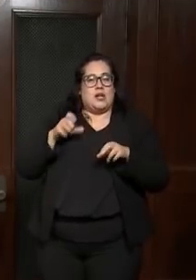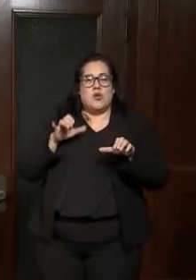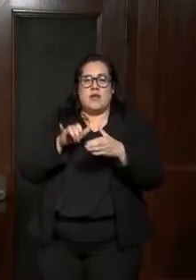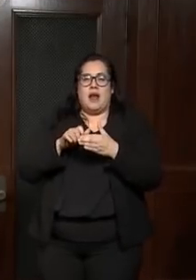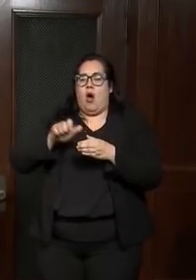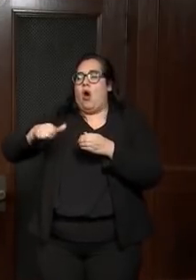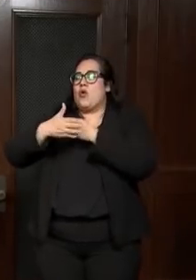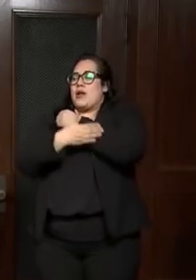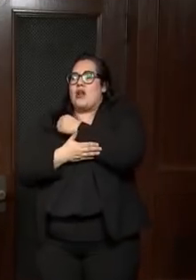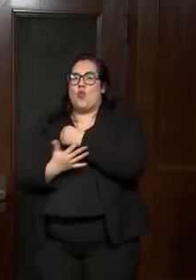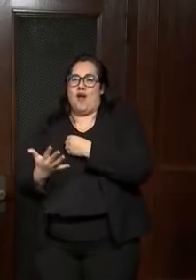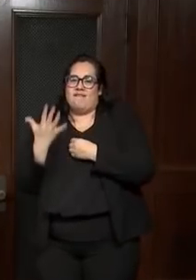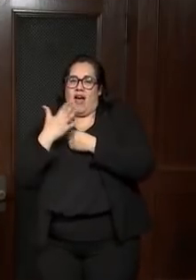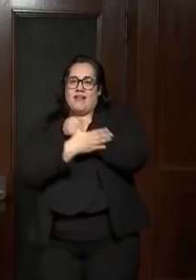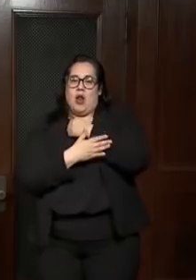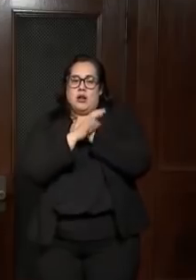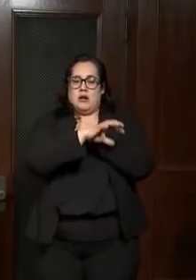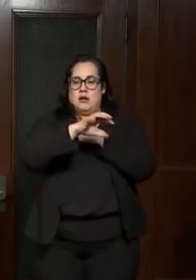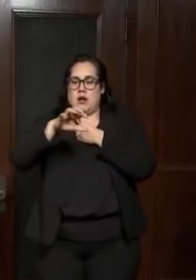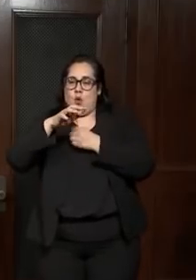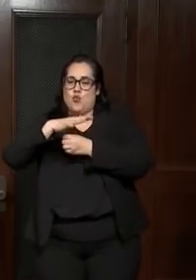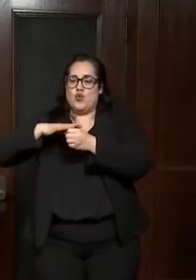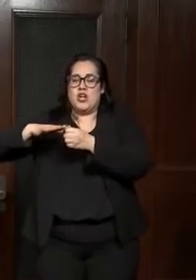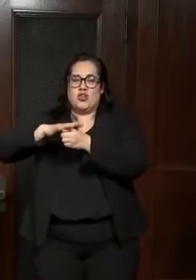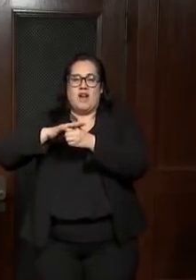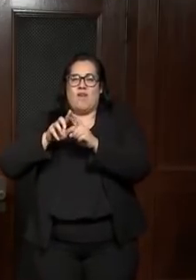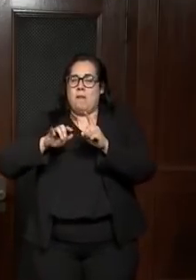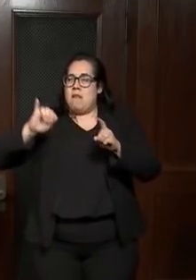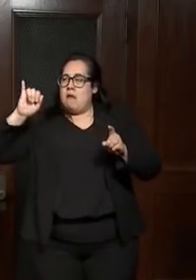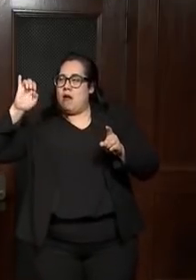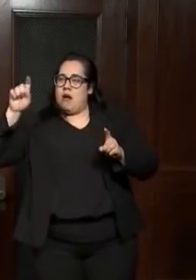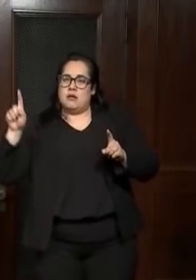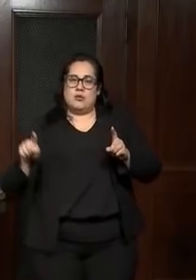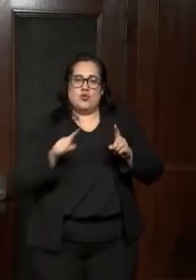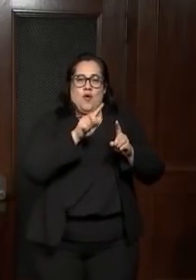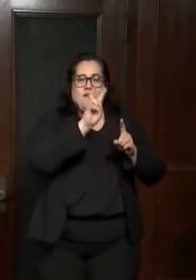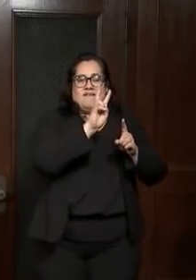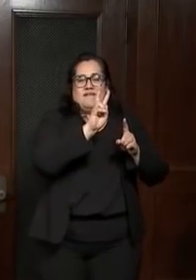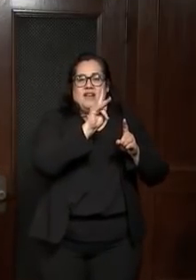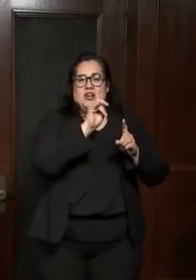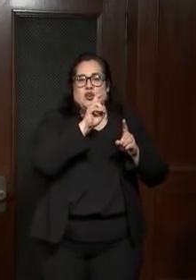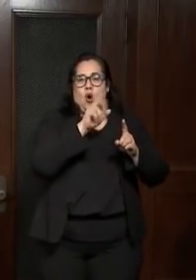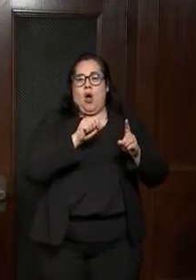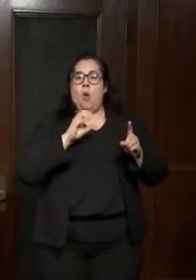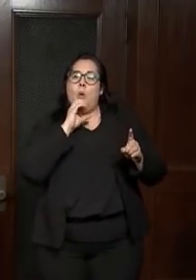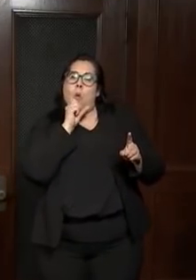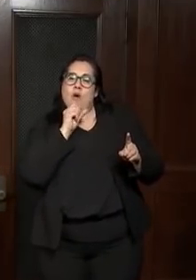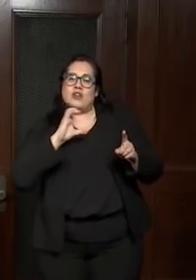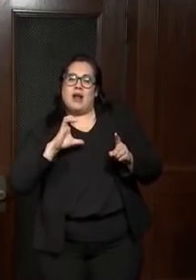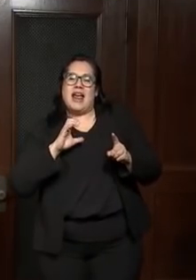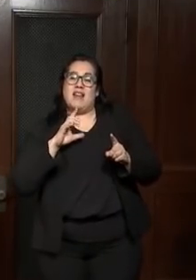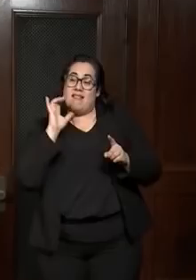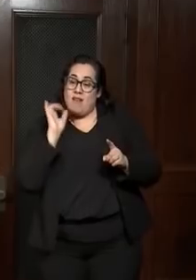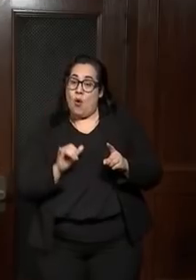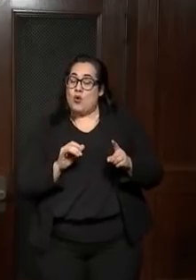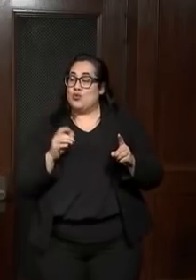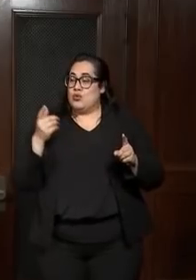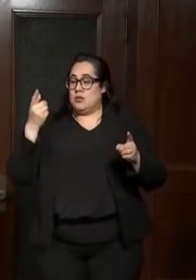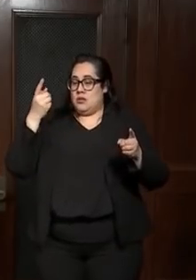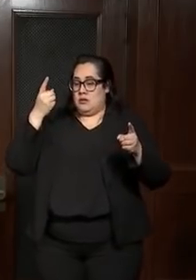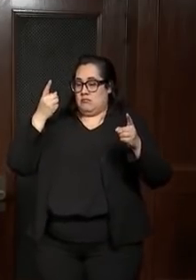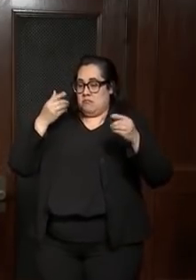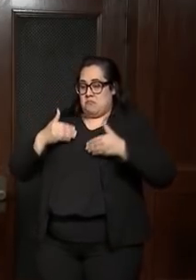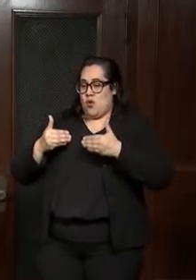us, the 5-county region, it's really critical from the Inland Empire to Ventura to Orange County to take those moves together, and probably San Diego.